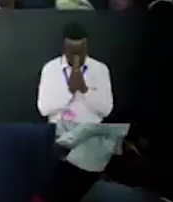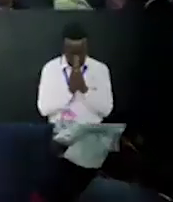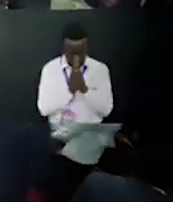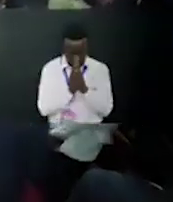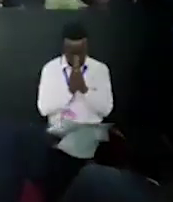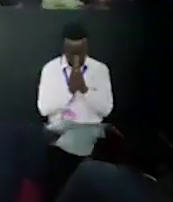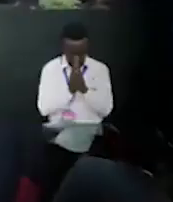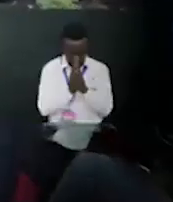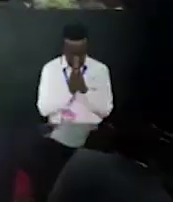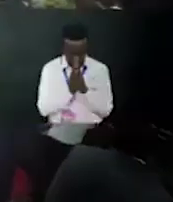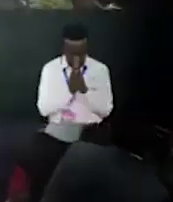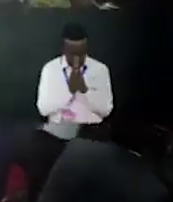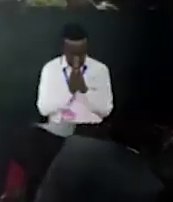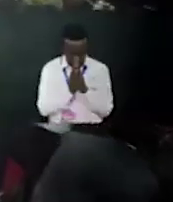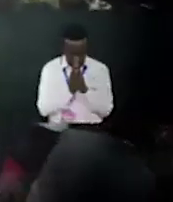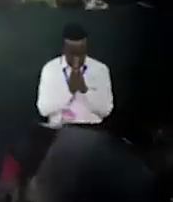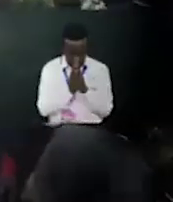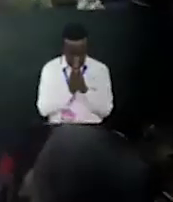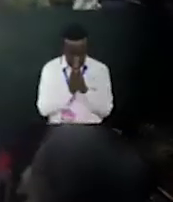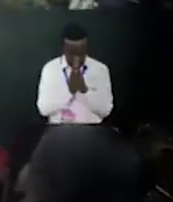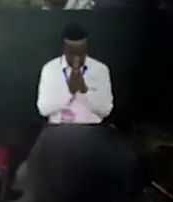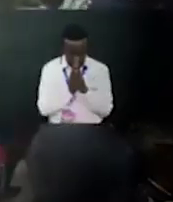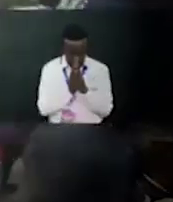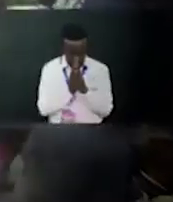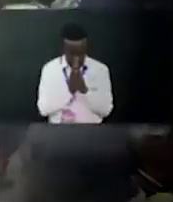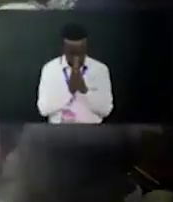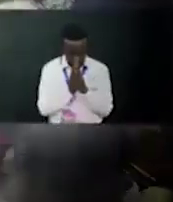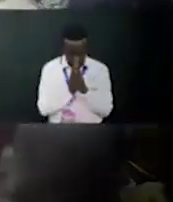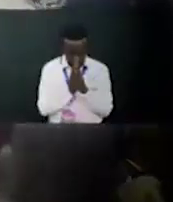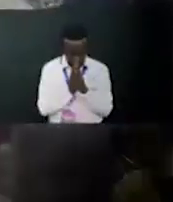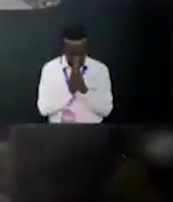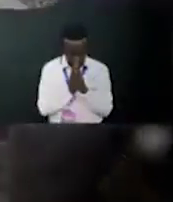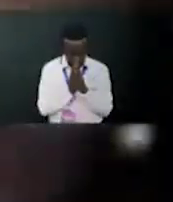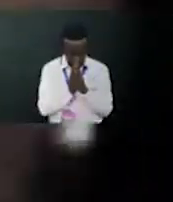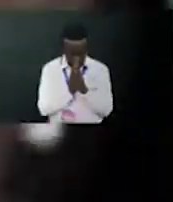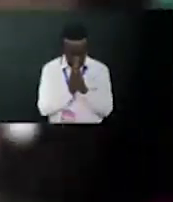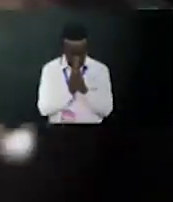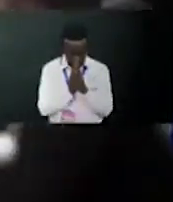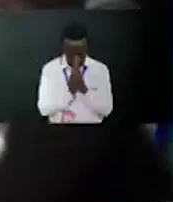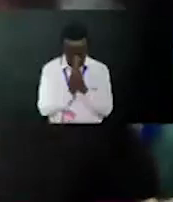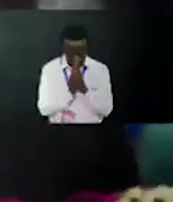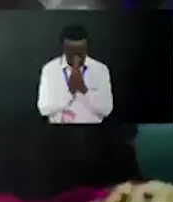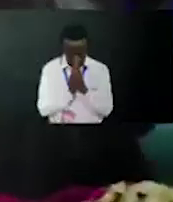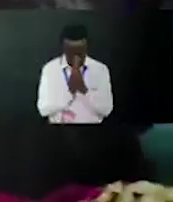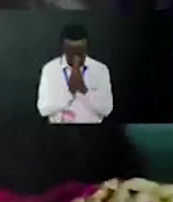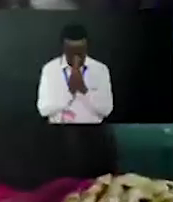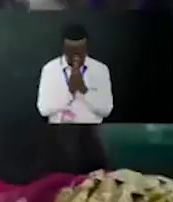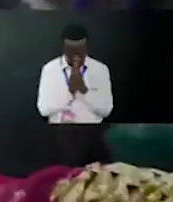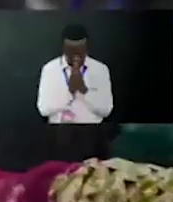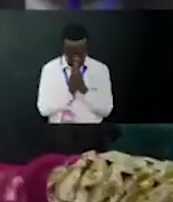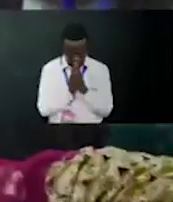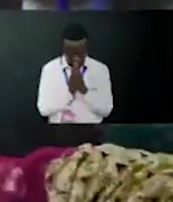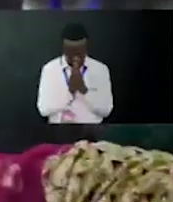Ilamarabos, Yana, we give you all the glory, Ilamayan, Rababos,